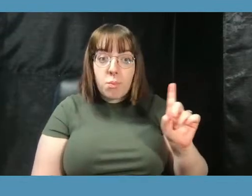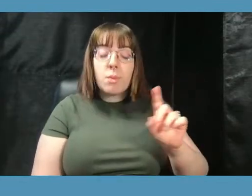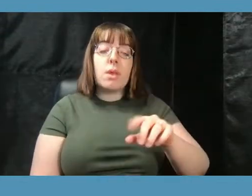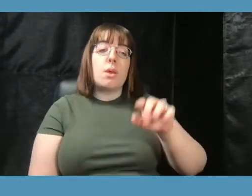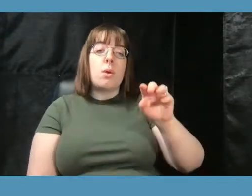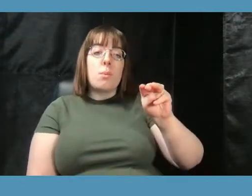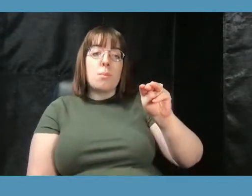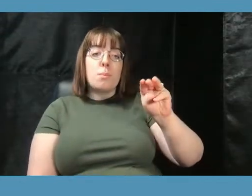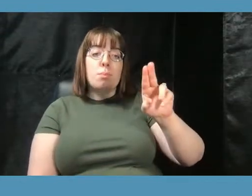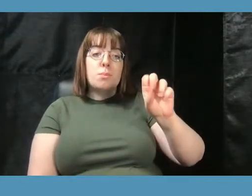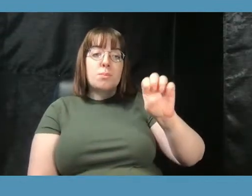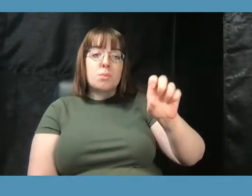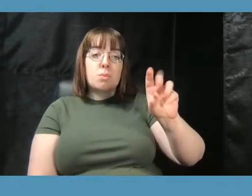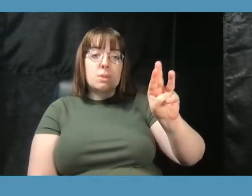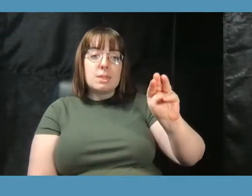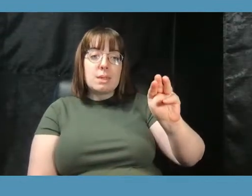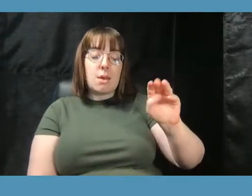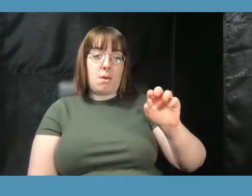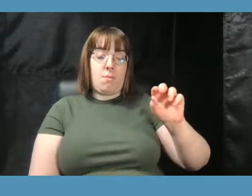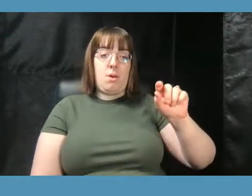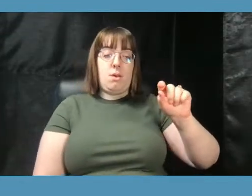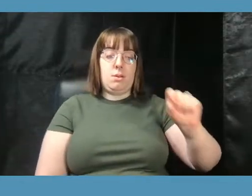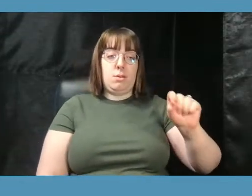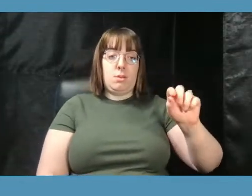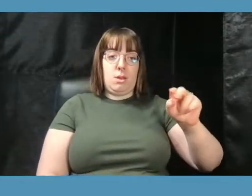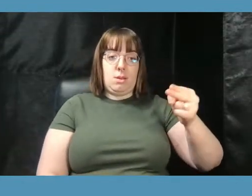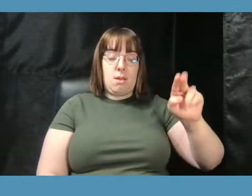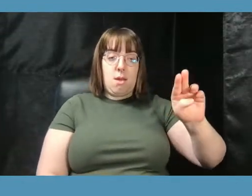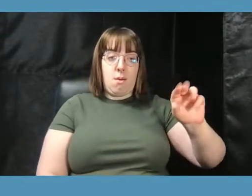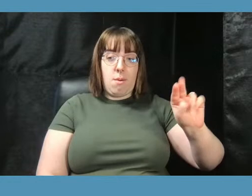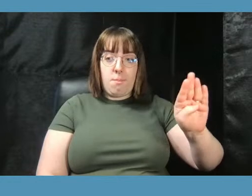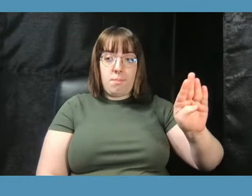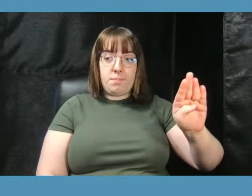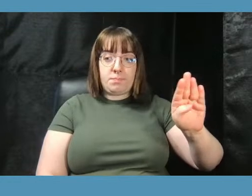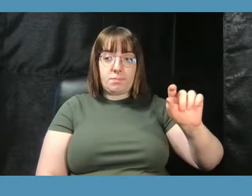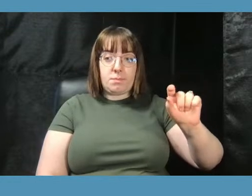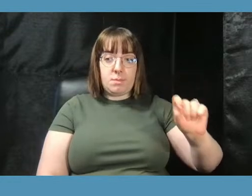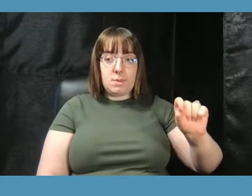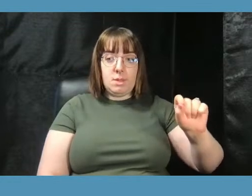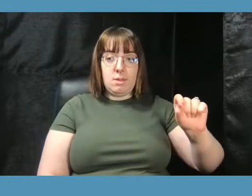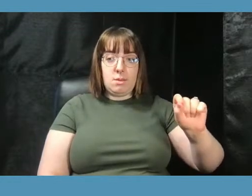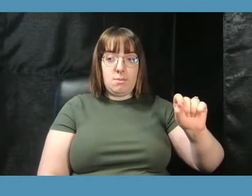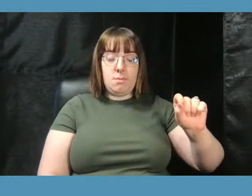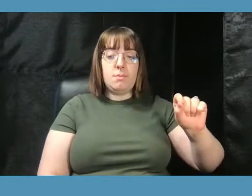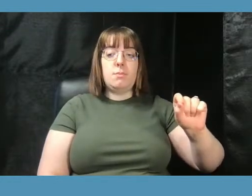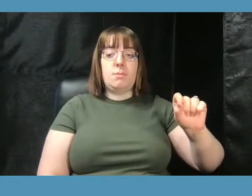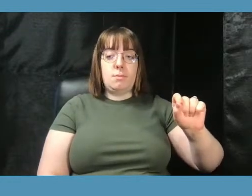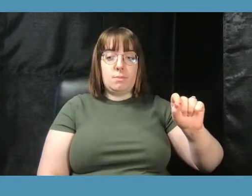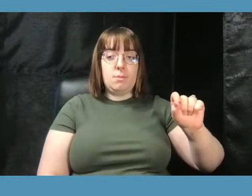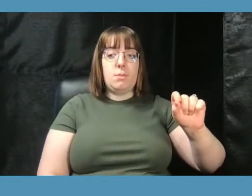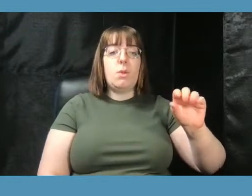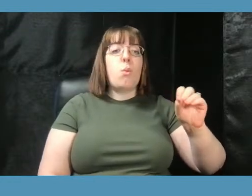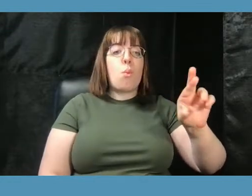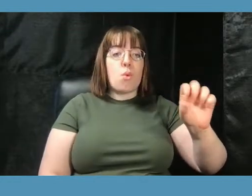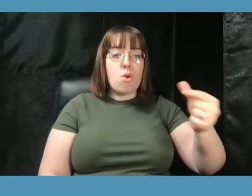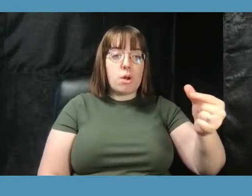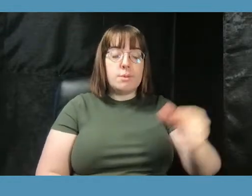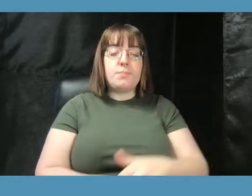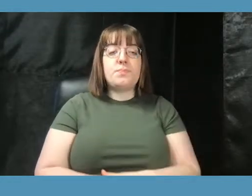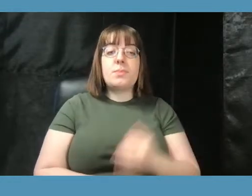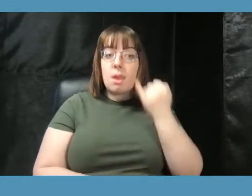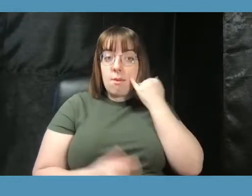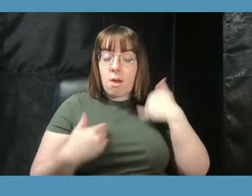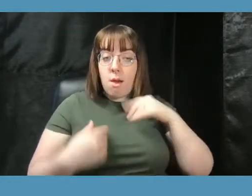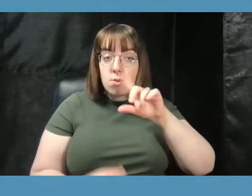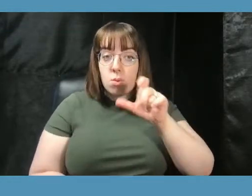museum-hub.org. If you are looking for help between programs, please visit this forum, create a login, and post your